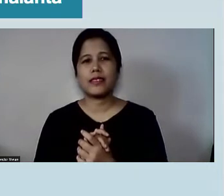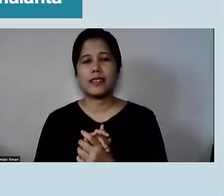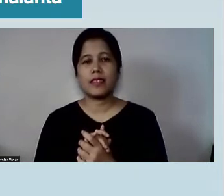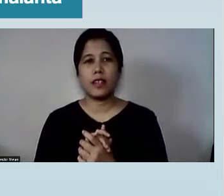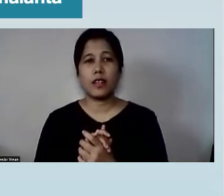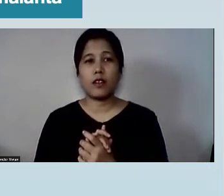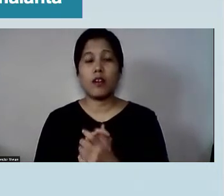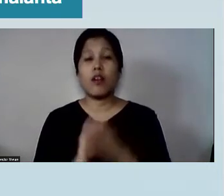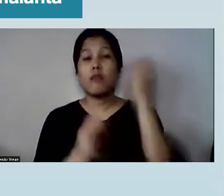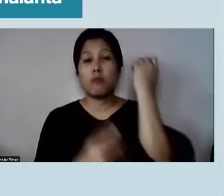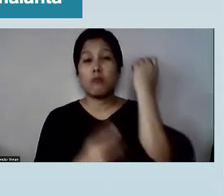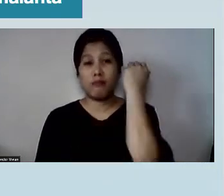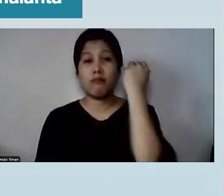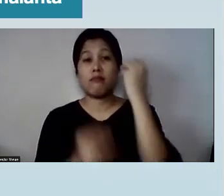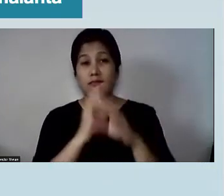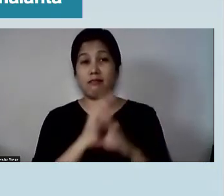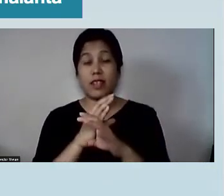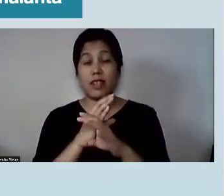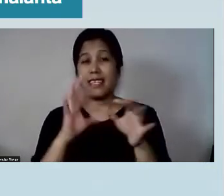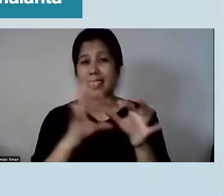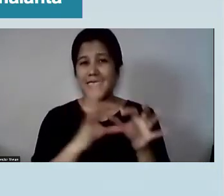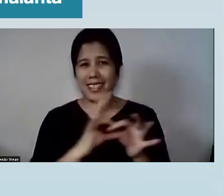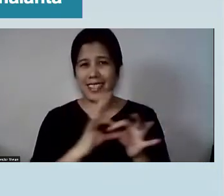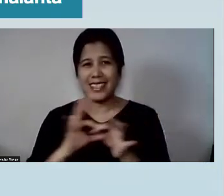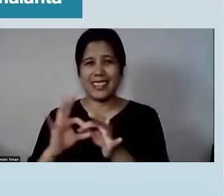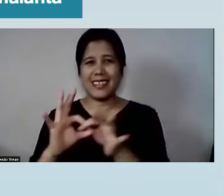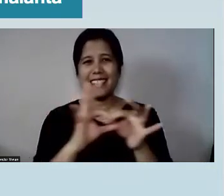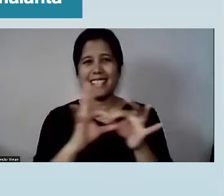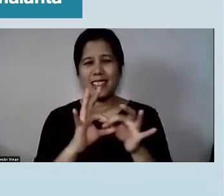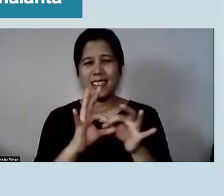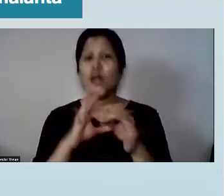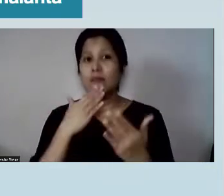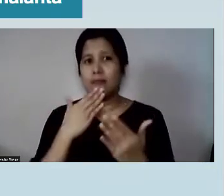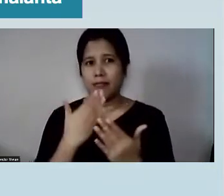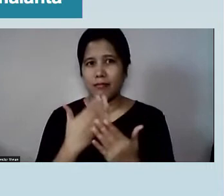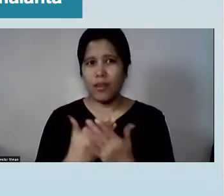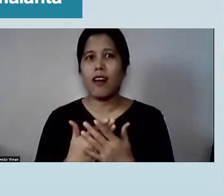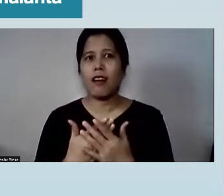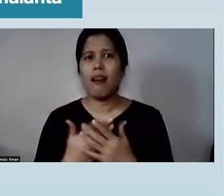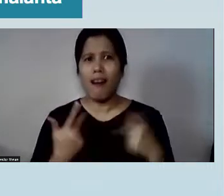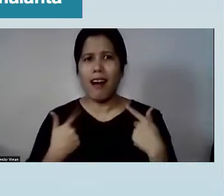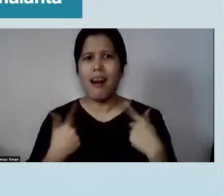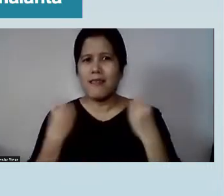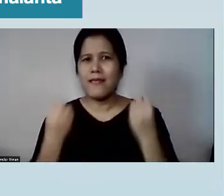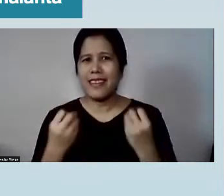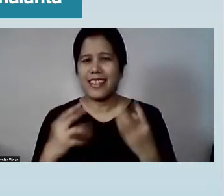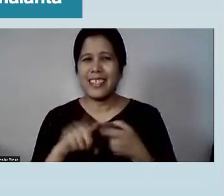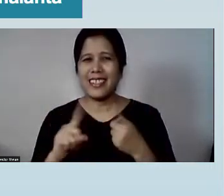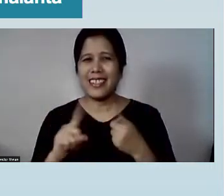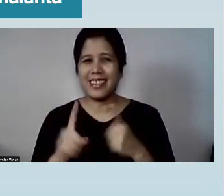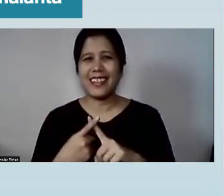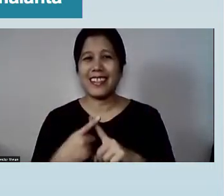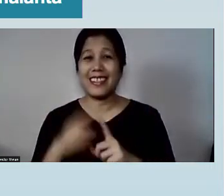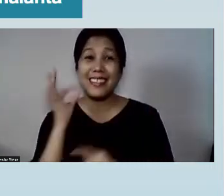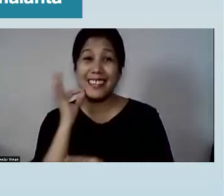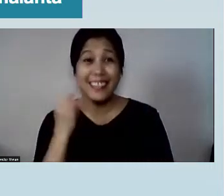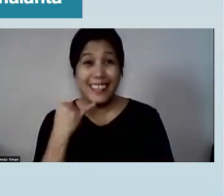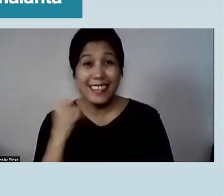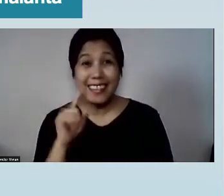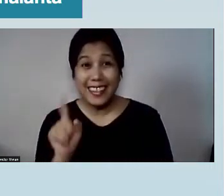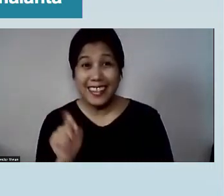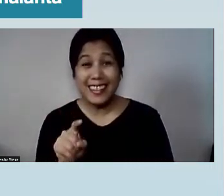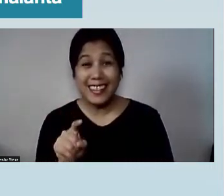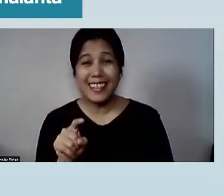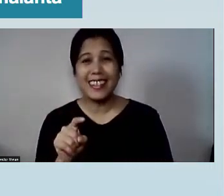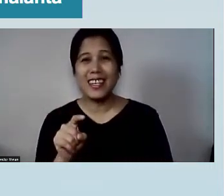Poor peer relationships. Buti na lang tayo, hindi, di ba, Fiel? Marami tayong friends. In fact, you're the life of the party. Di ba, people are